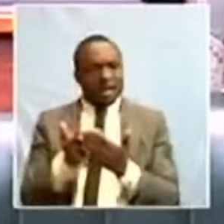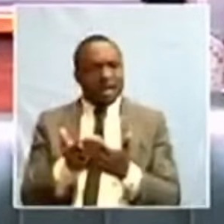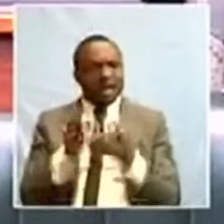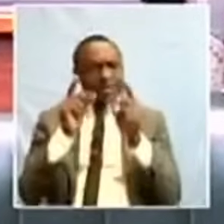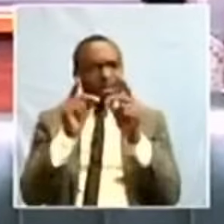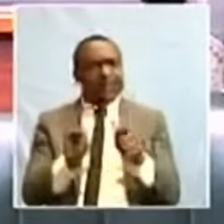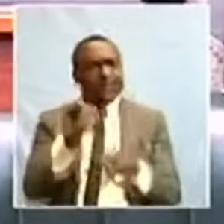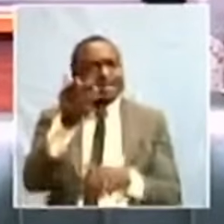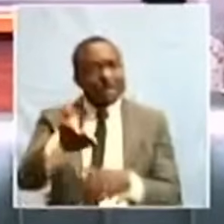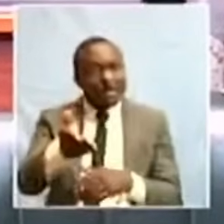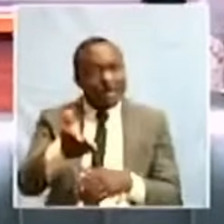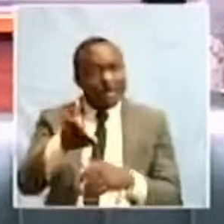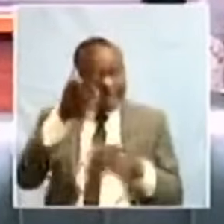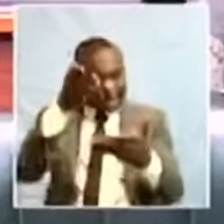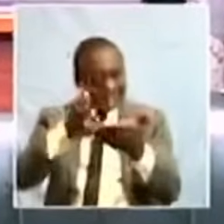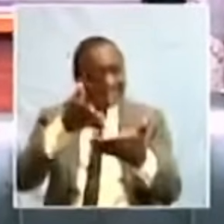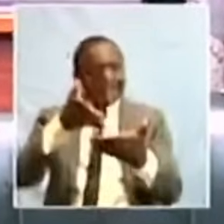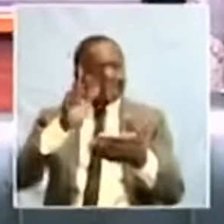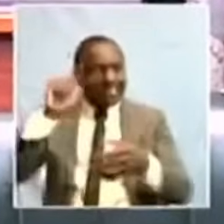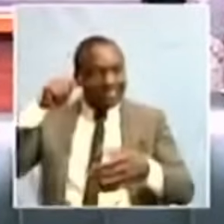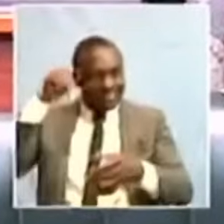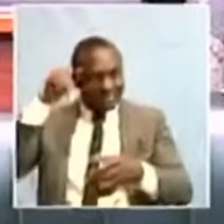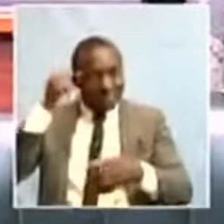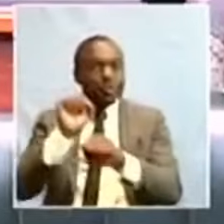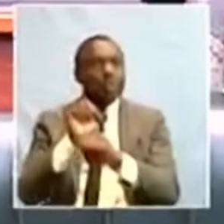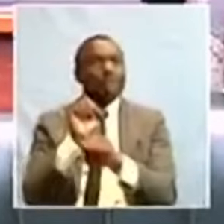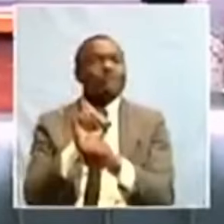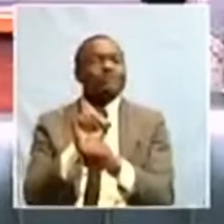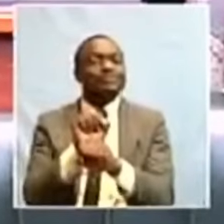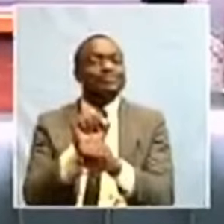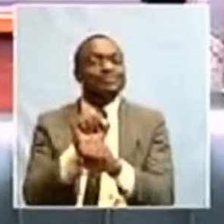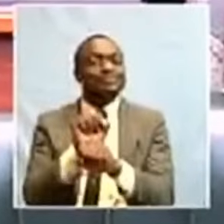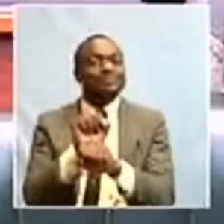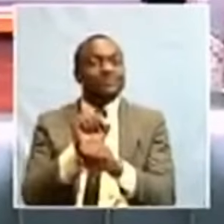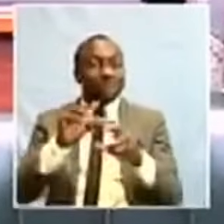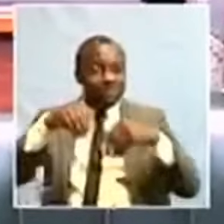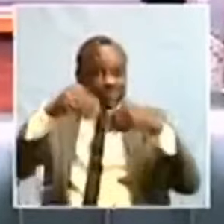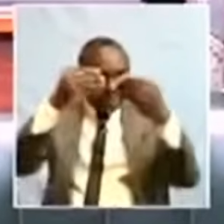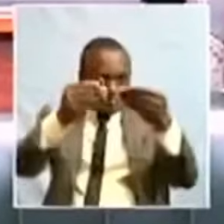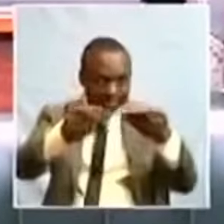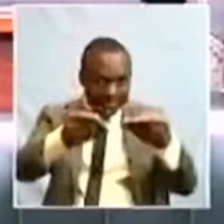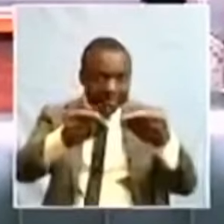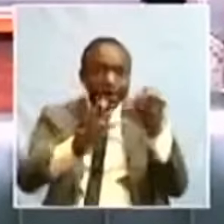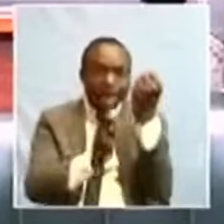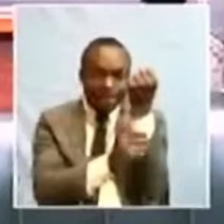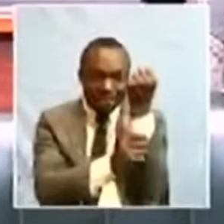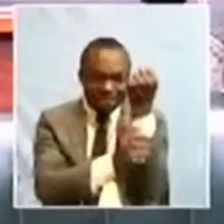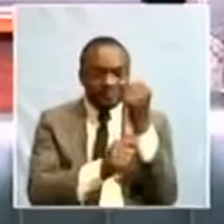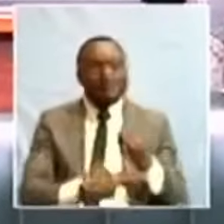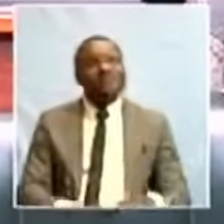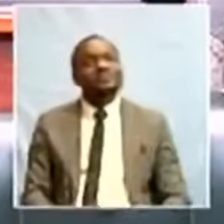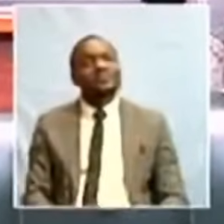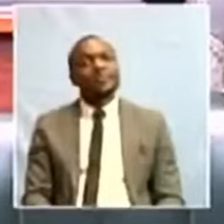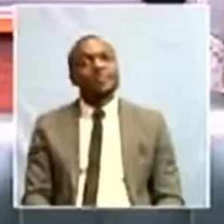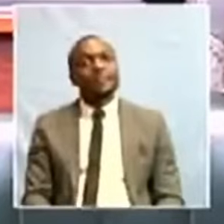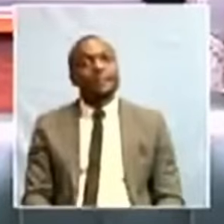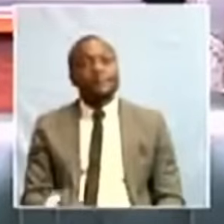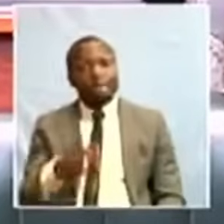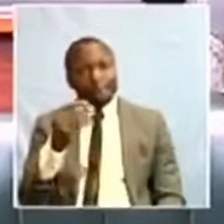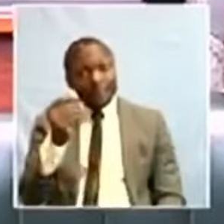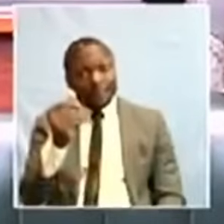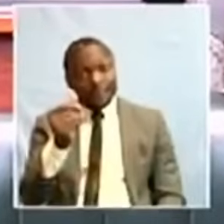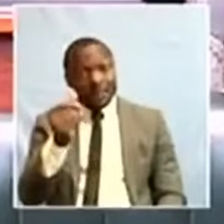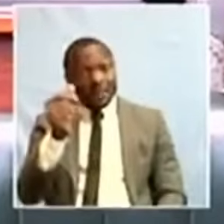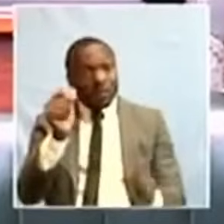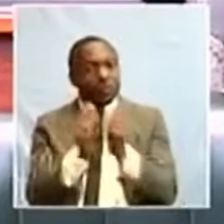get there? This government is working to provide maize. Money is